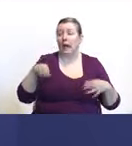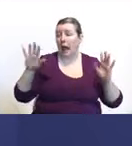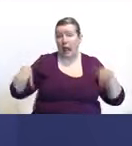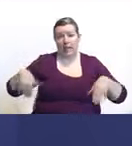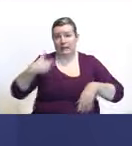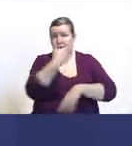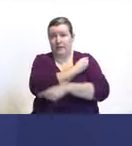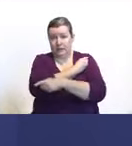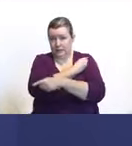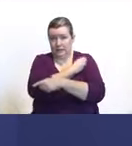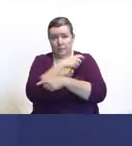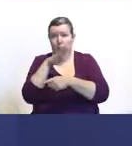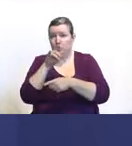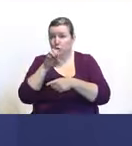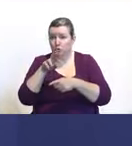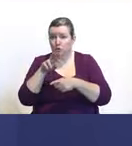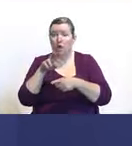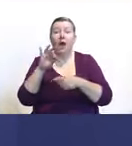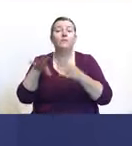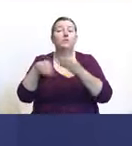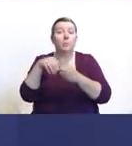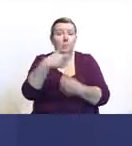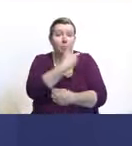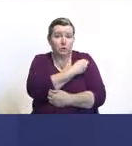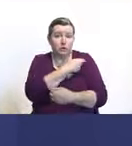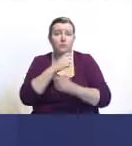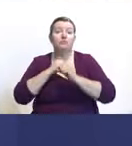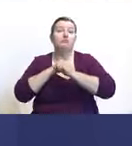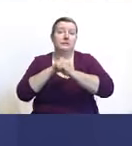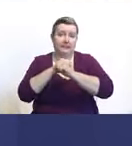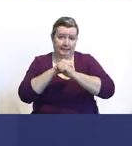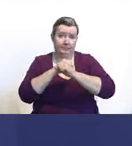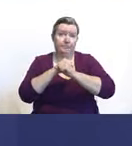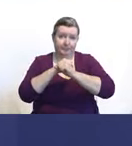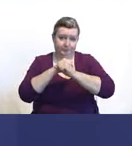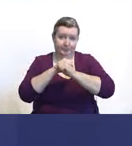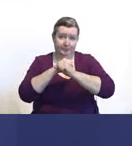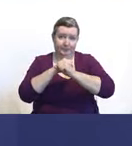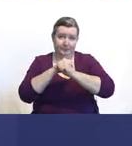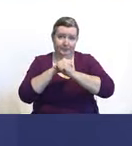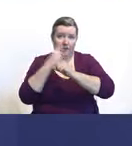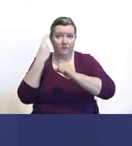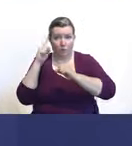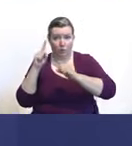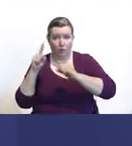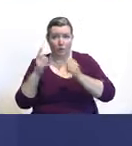So if you get boosted, your protection against severe hospitalization,